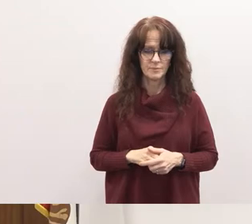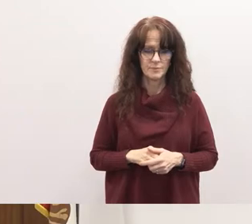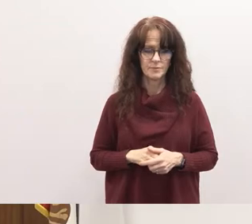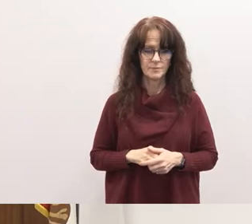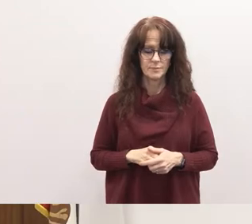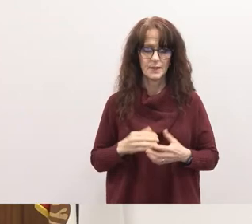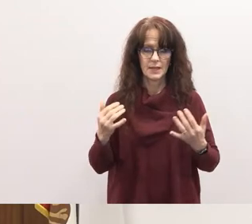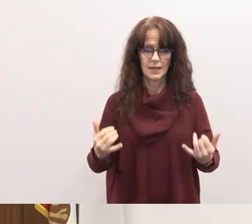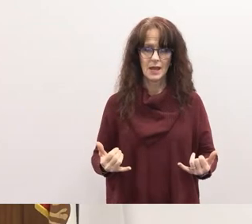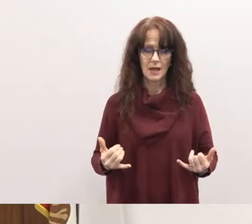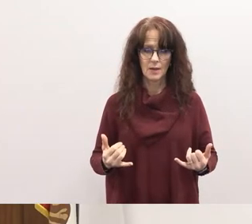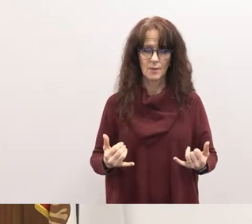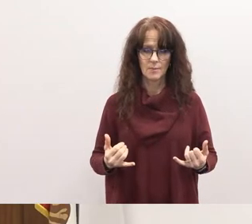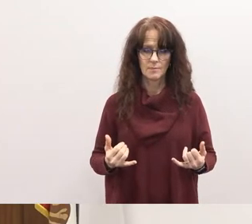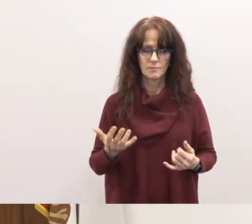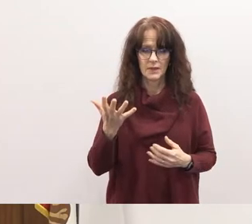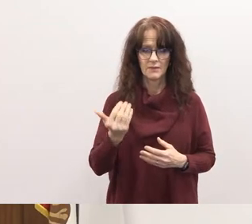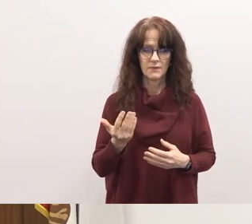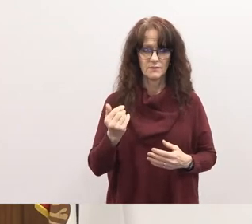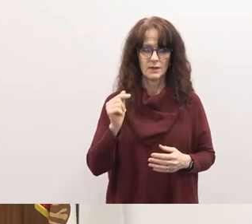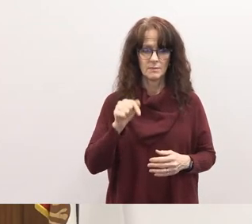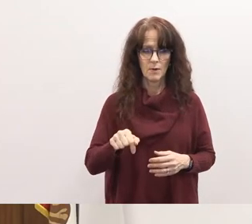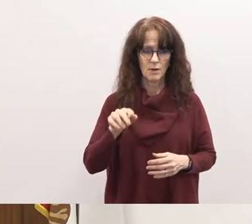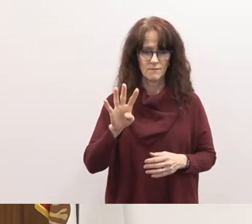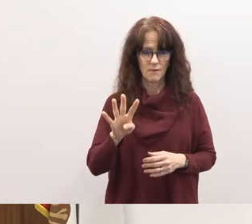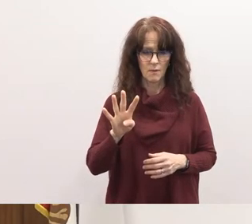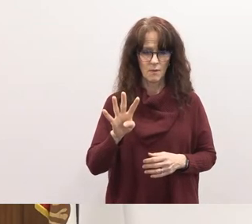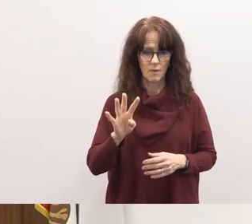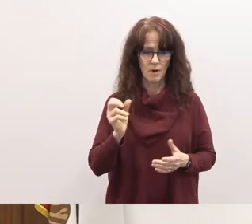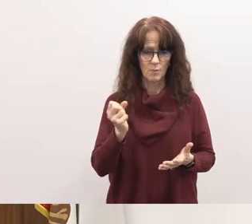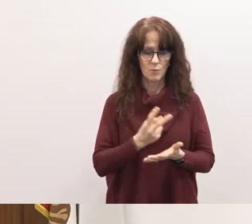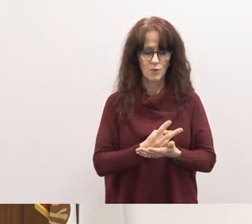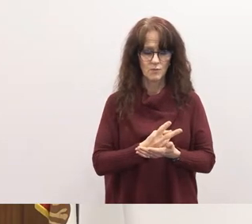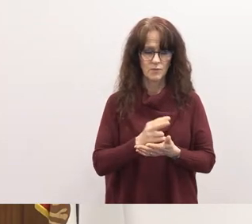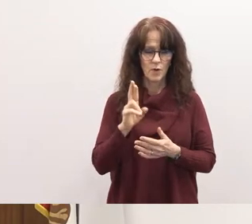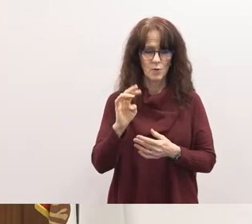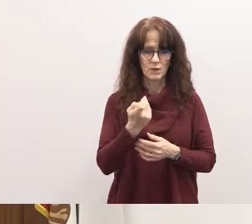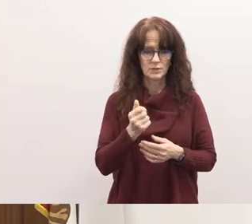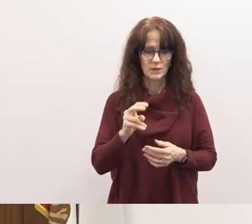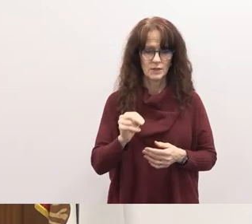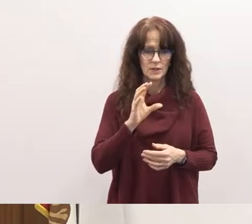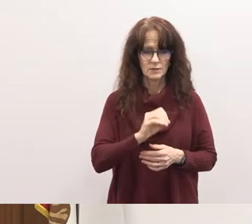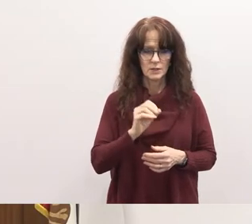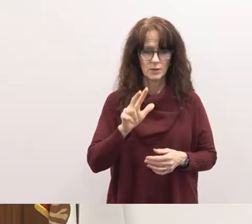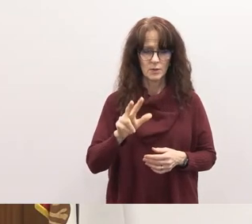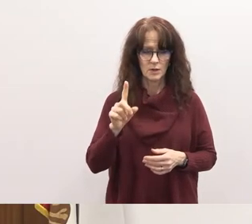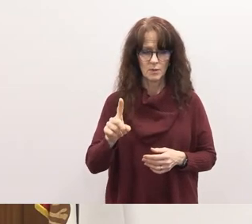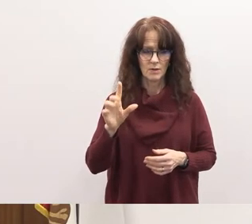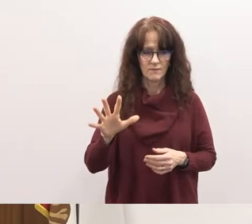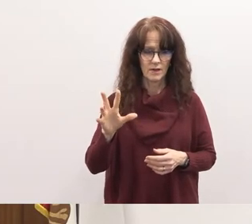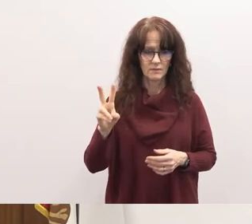Okay, now we have 15.4, approval of resolution